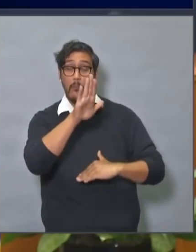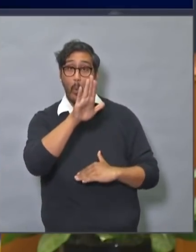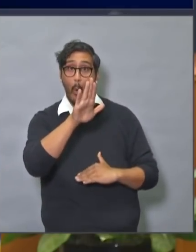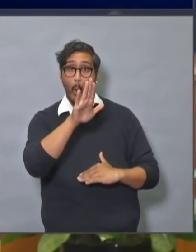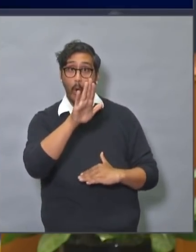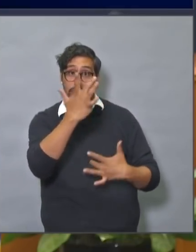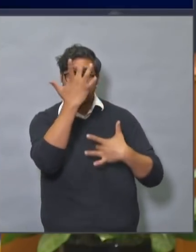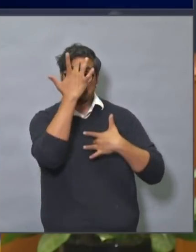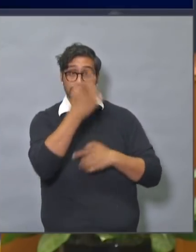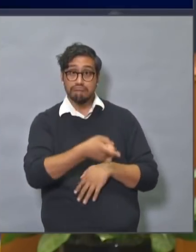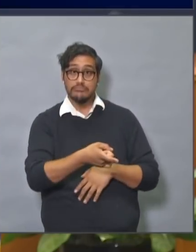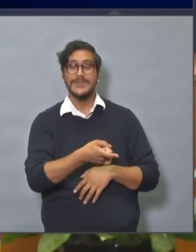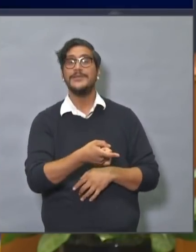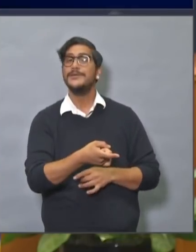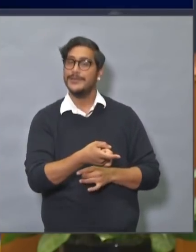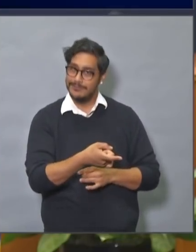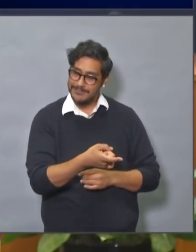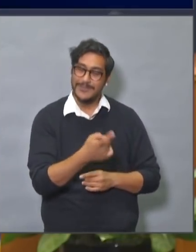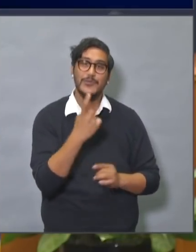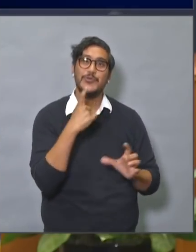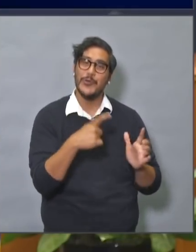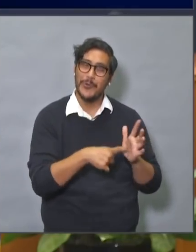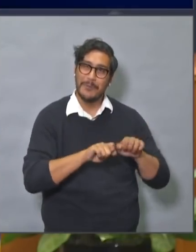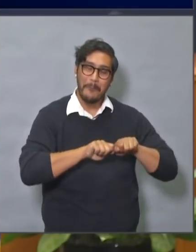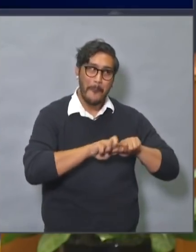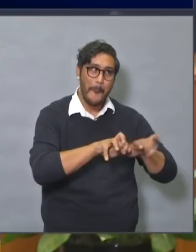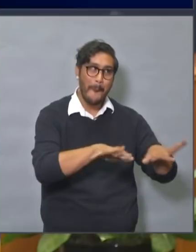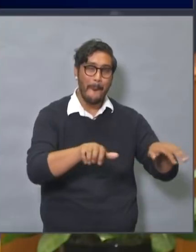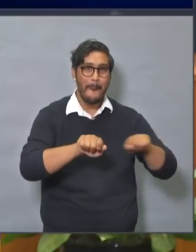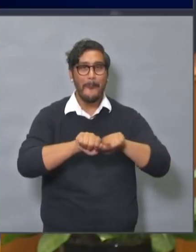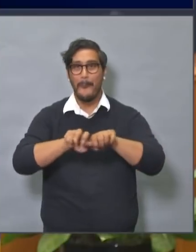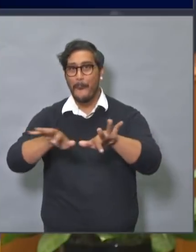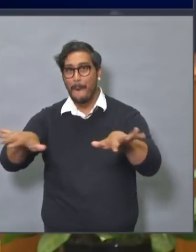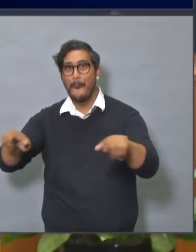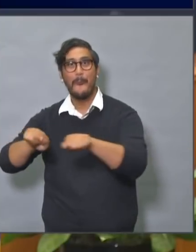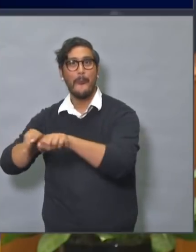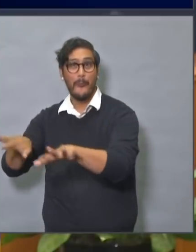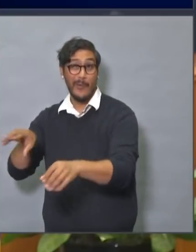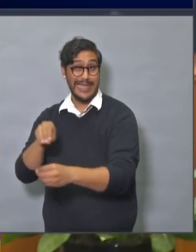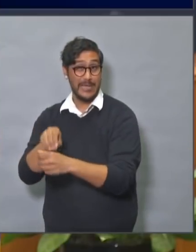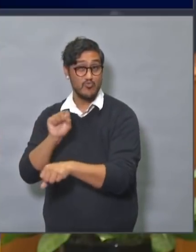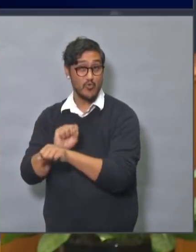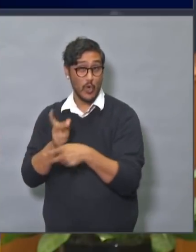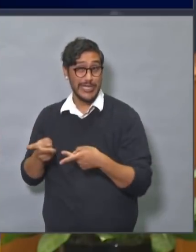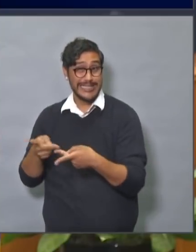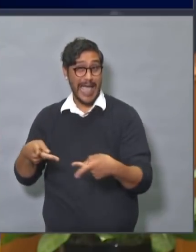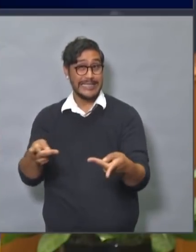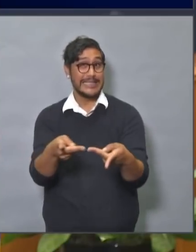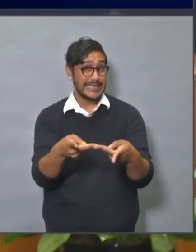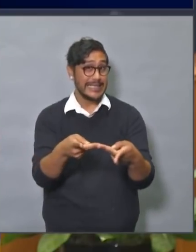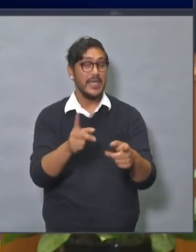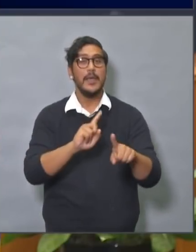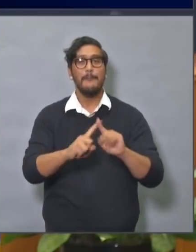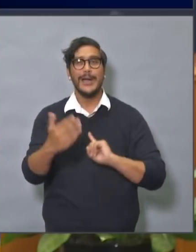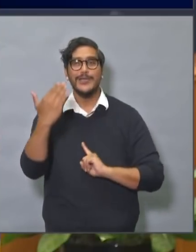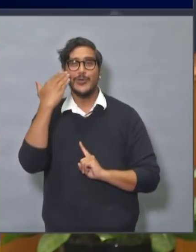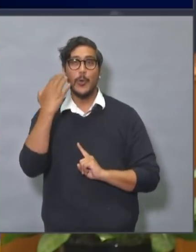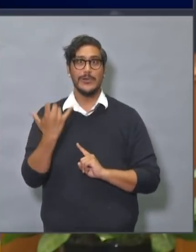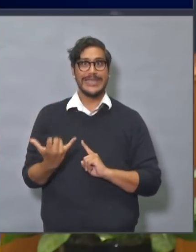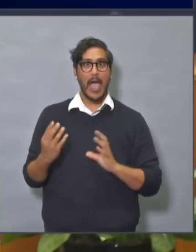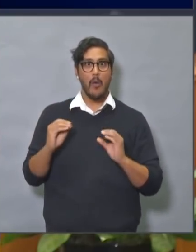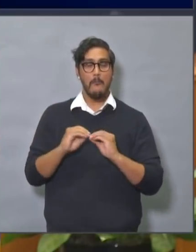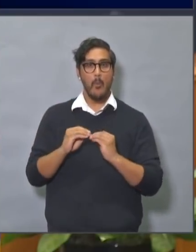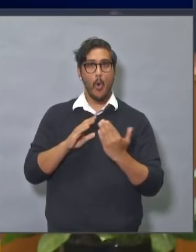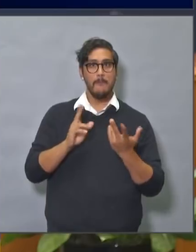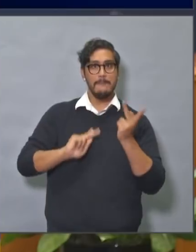is a significant spread at work sites. There's always been some spread at work sites, but I think as there's more community transmission, it